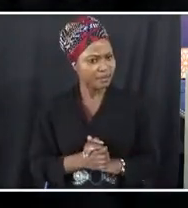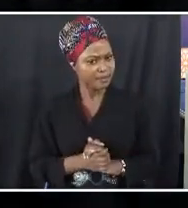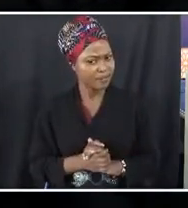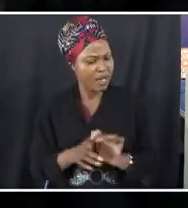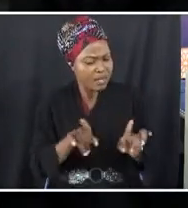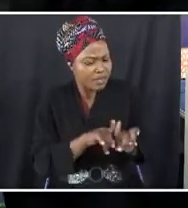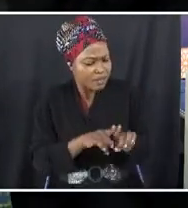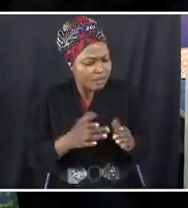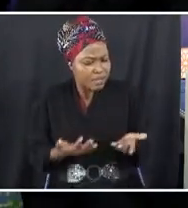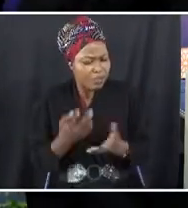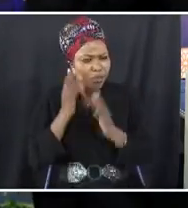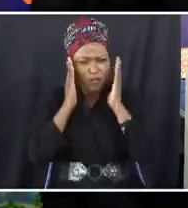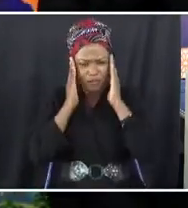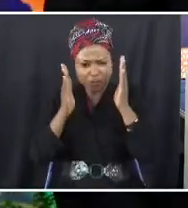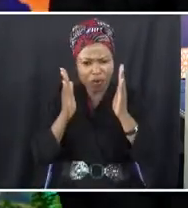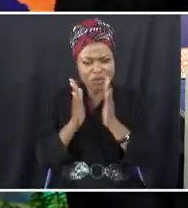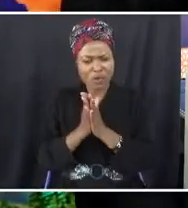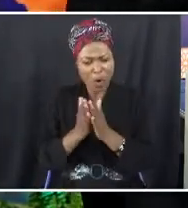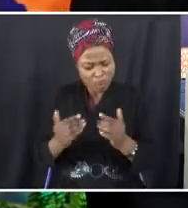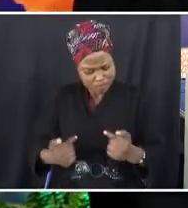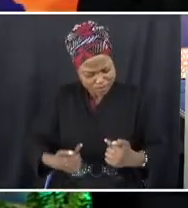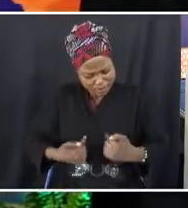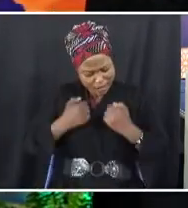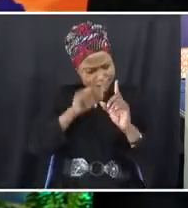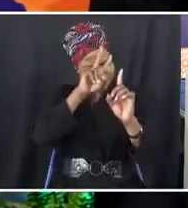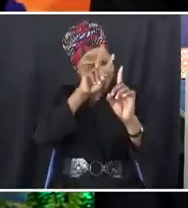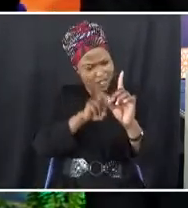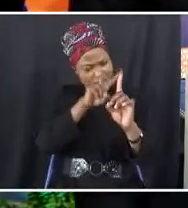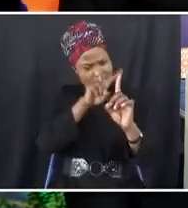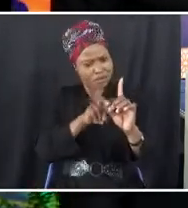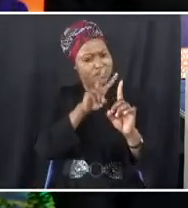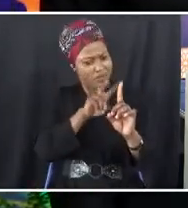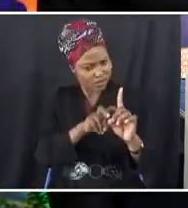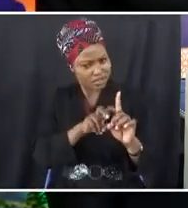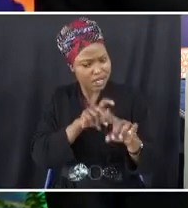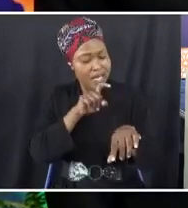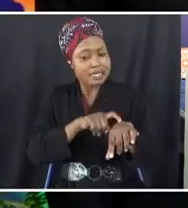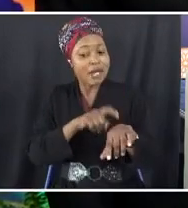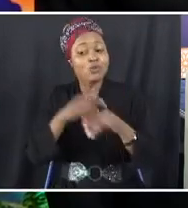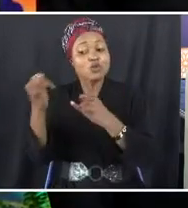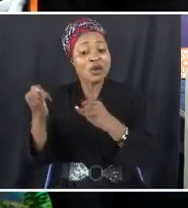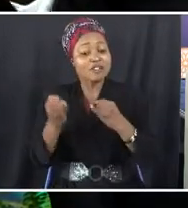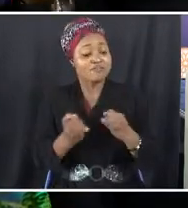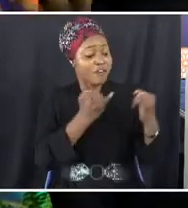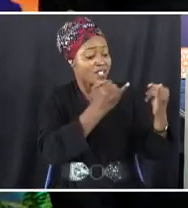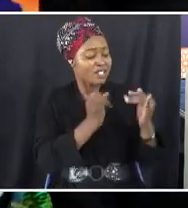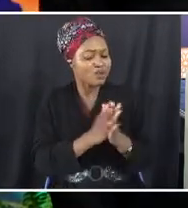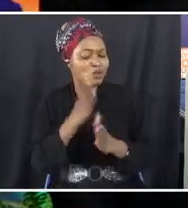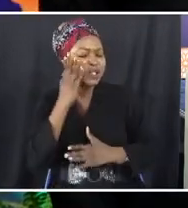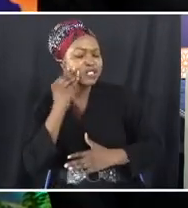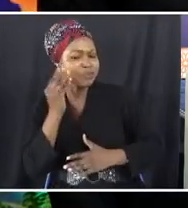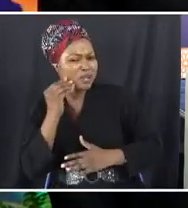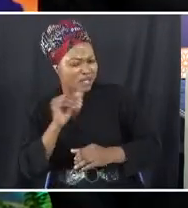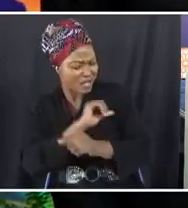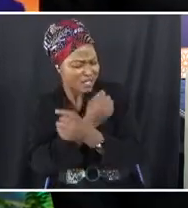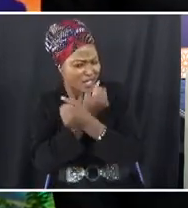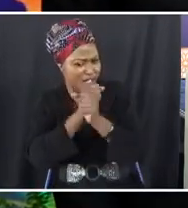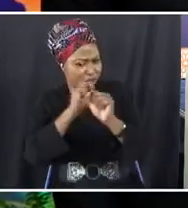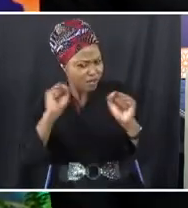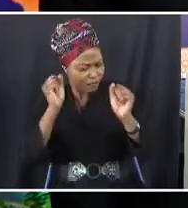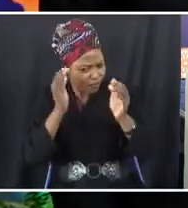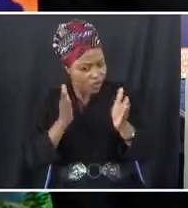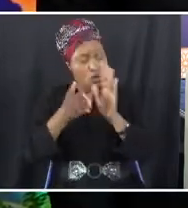as we look into self-examination, as we are invited to experience the grace and salvation of